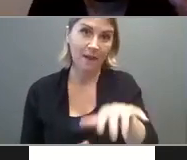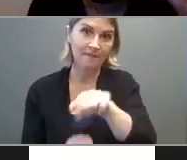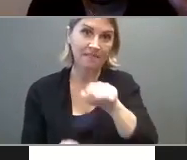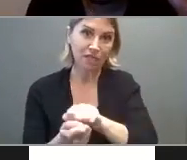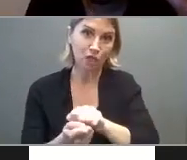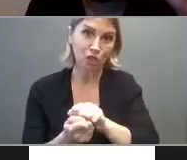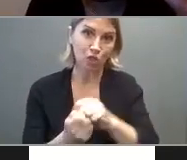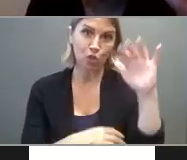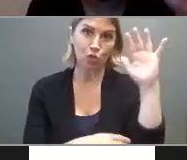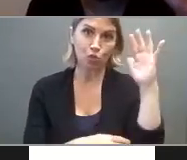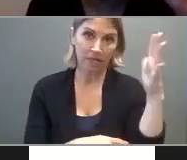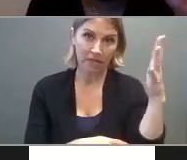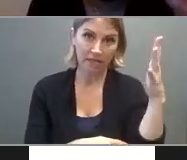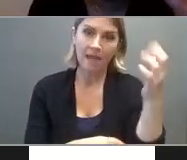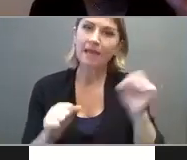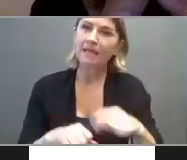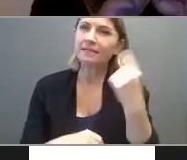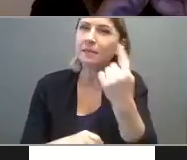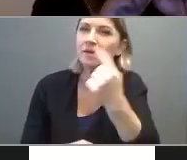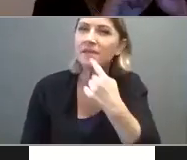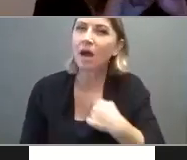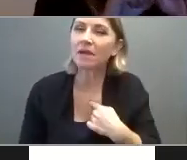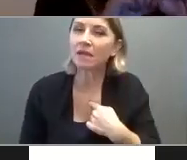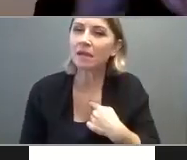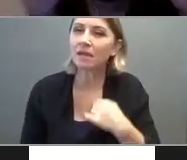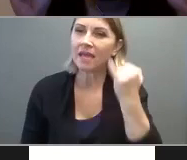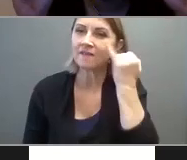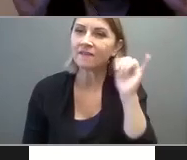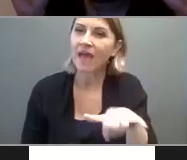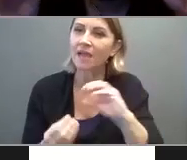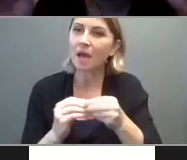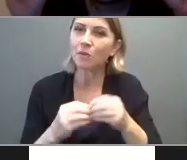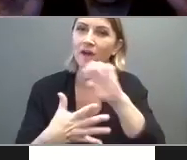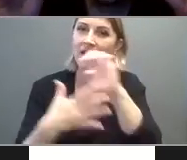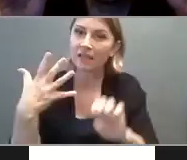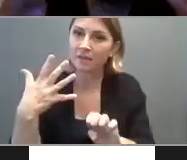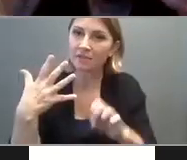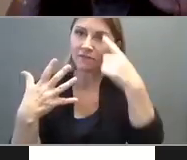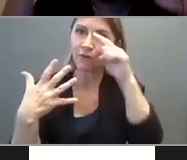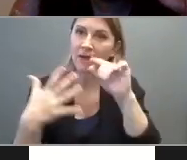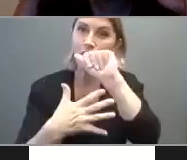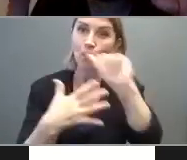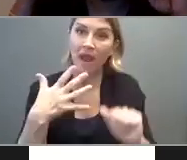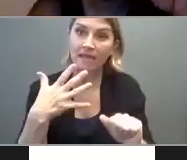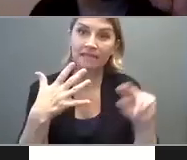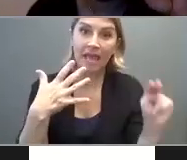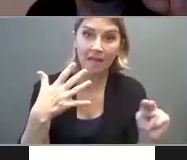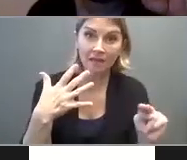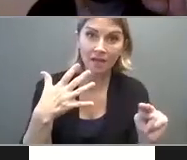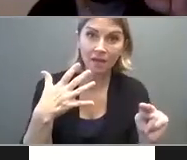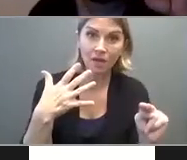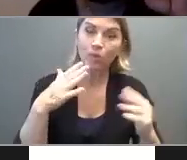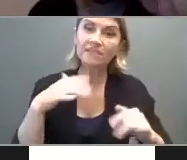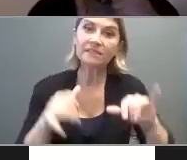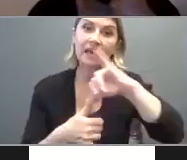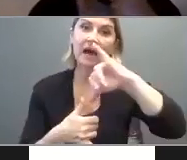tree, can someone tell me that if the number of elements of my array is n, what is the height of my tree?